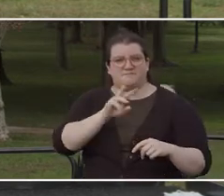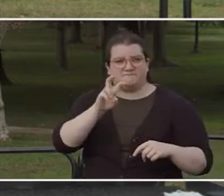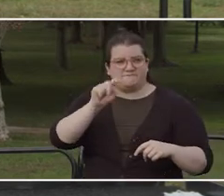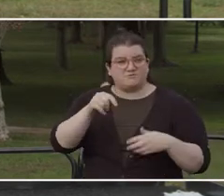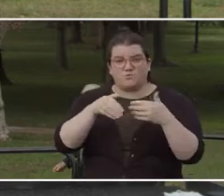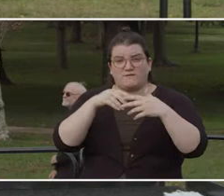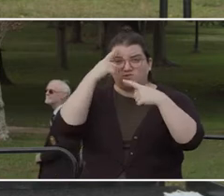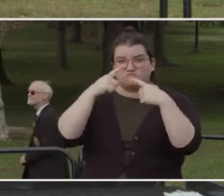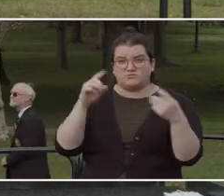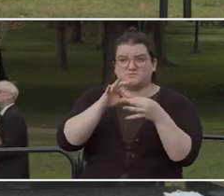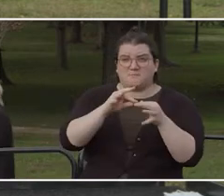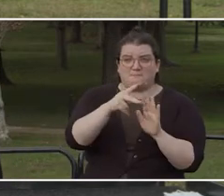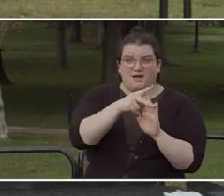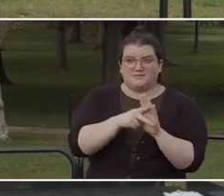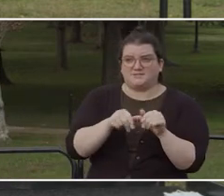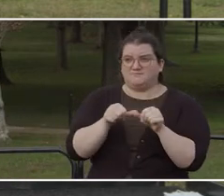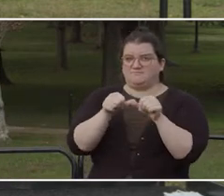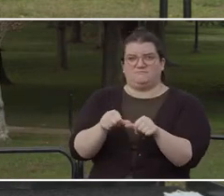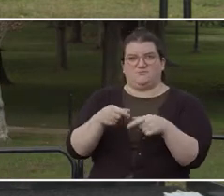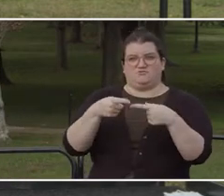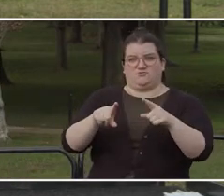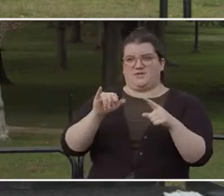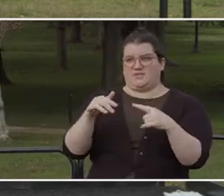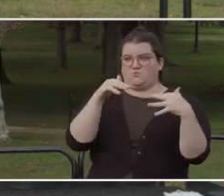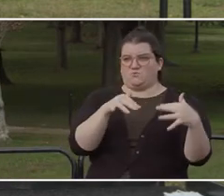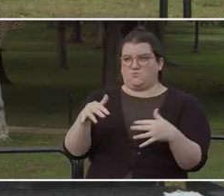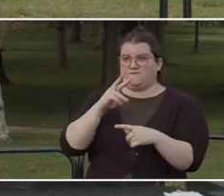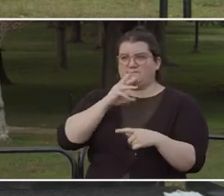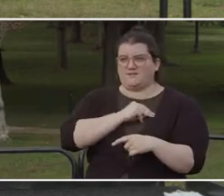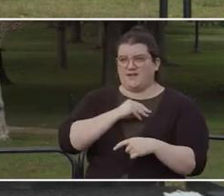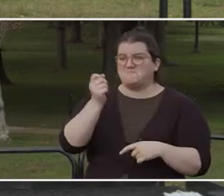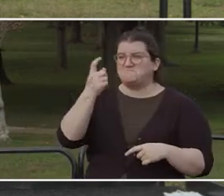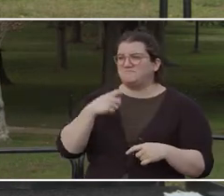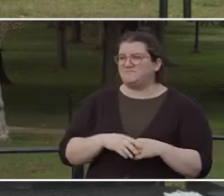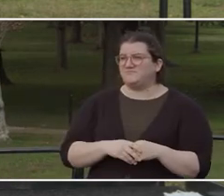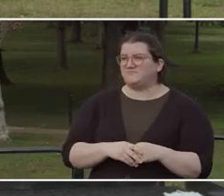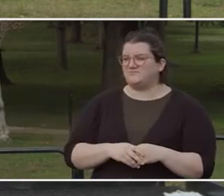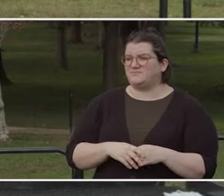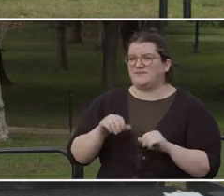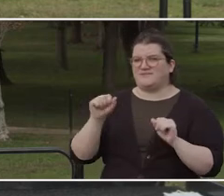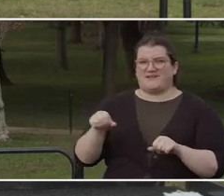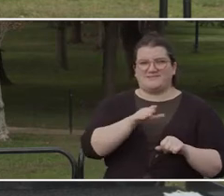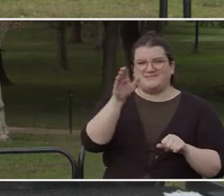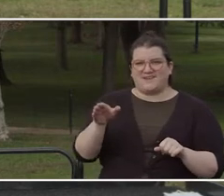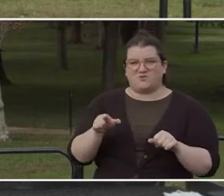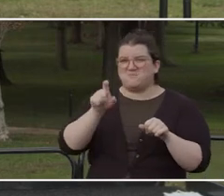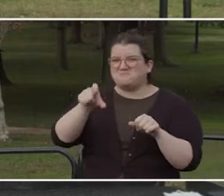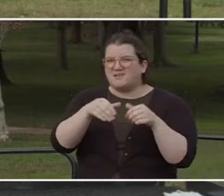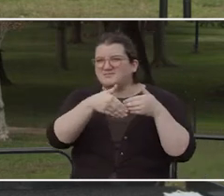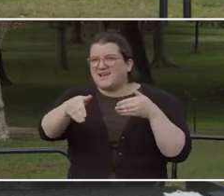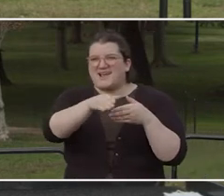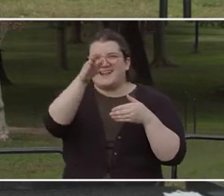over policy that prevailed during the war in Vietnam, there can never be and must never be any